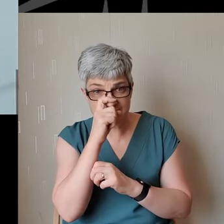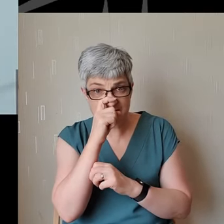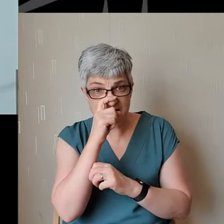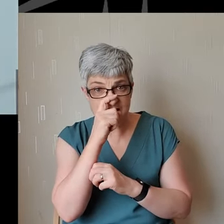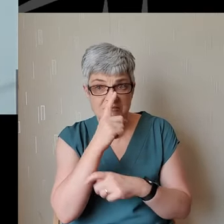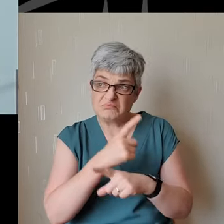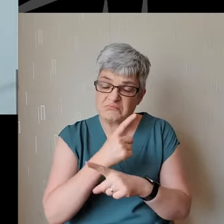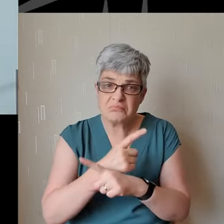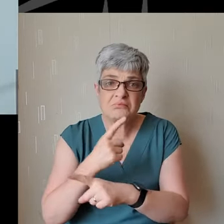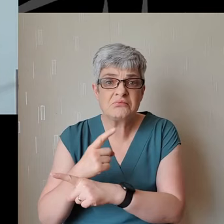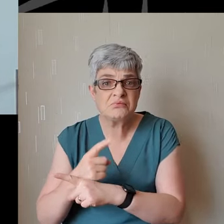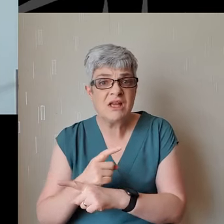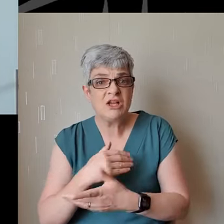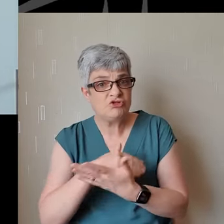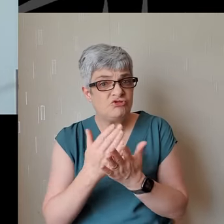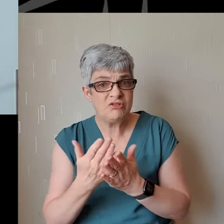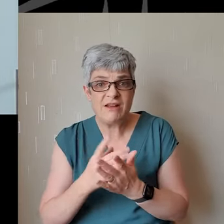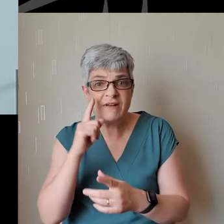and sharing faith.